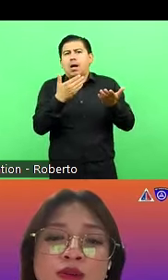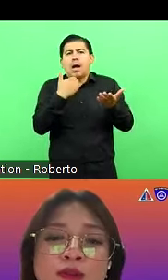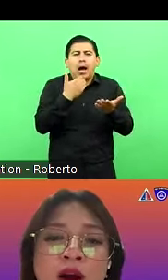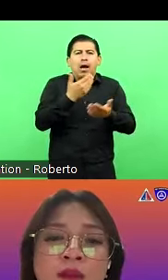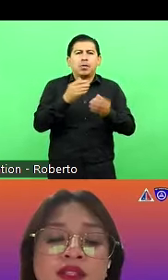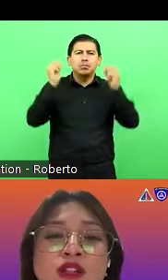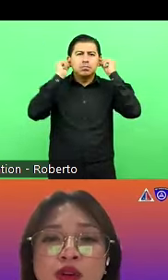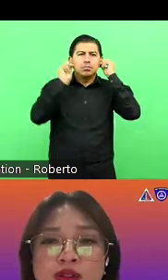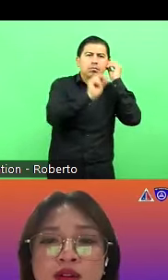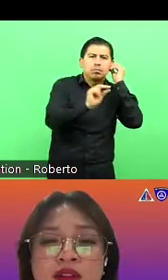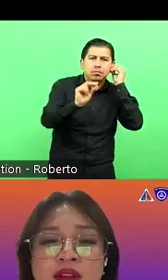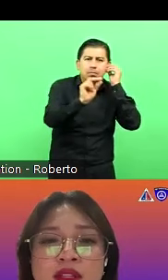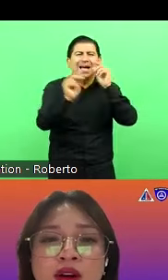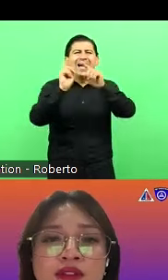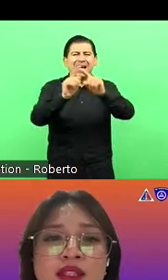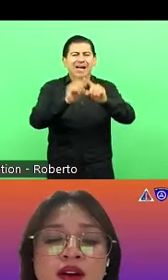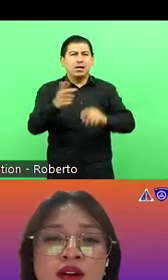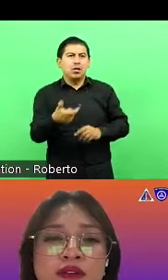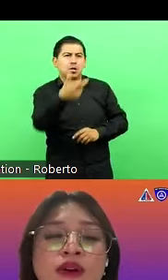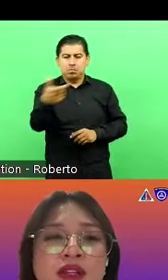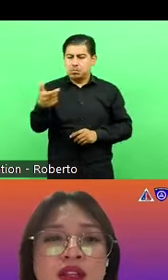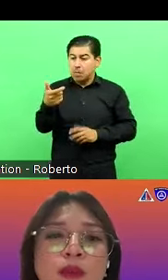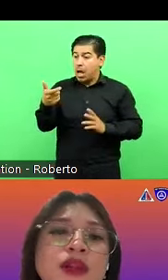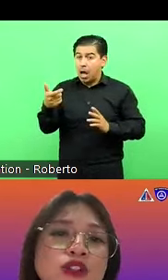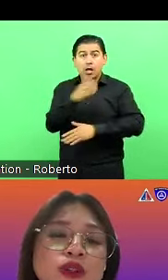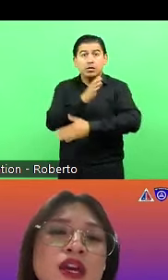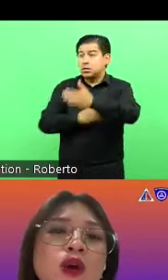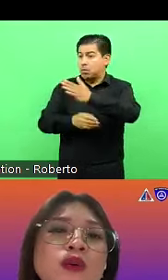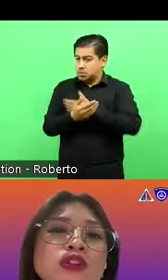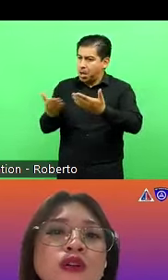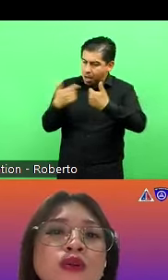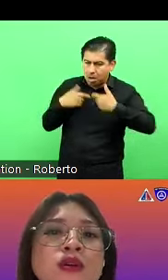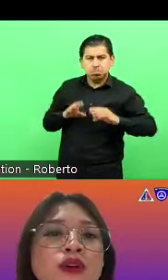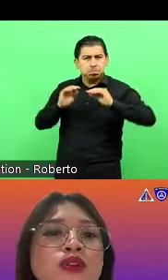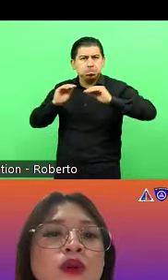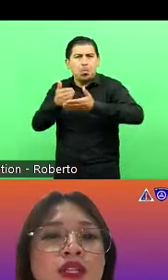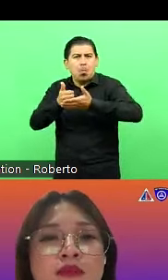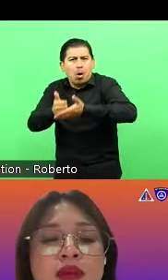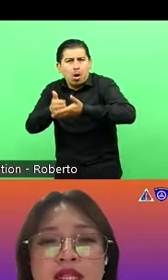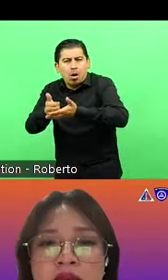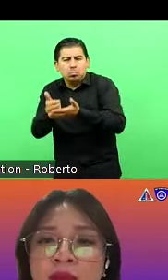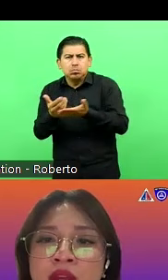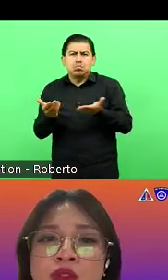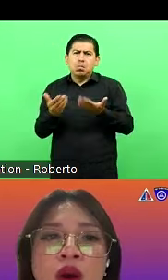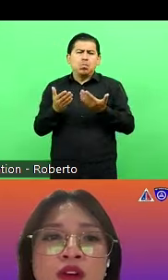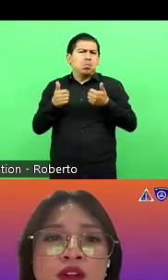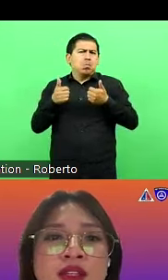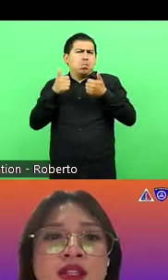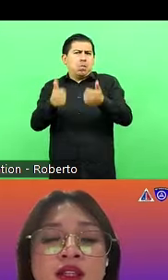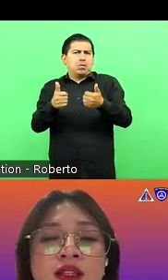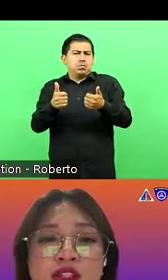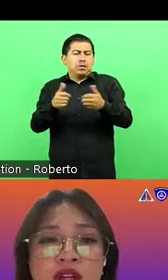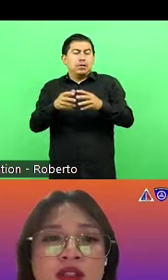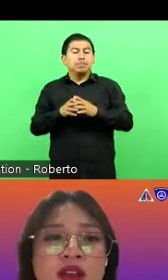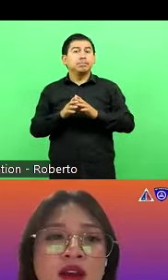various sectors of our city population, which includes the persons with disability. So across the